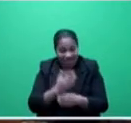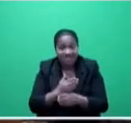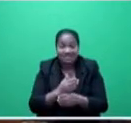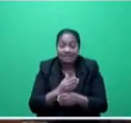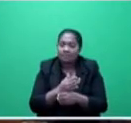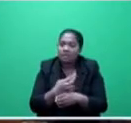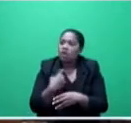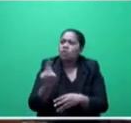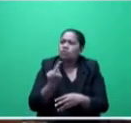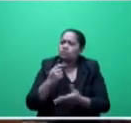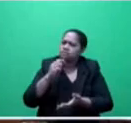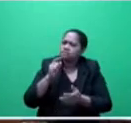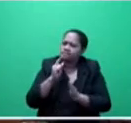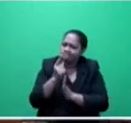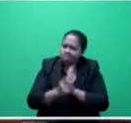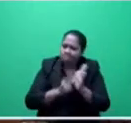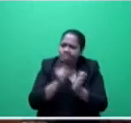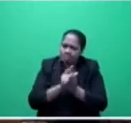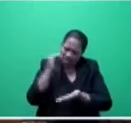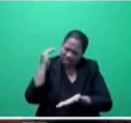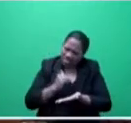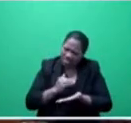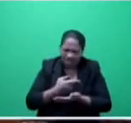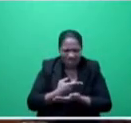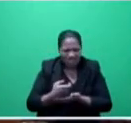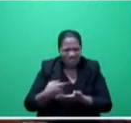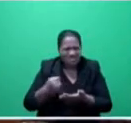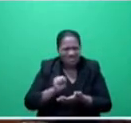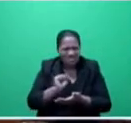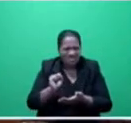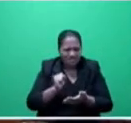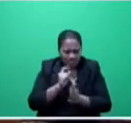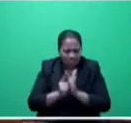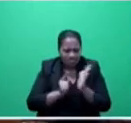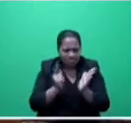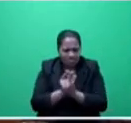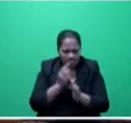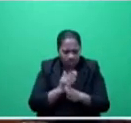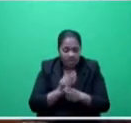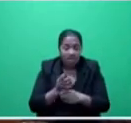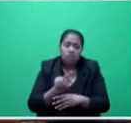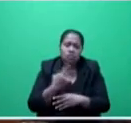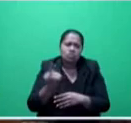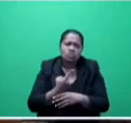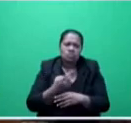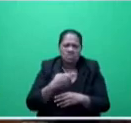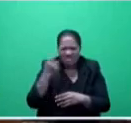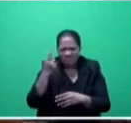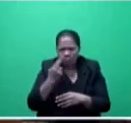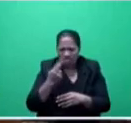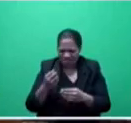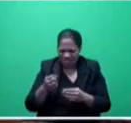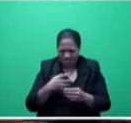those on reduced hours, and those that need to reskill themselves for more opportunities. This will